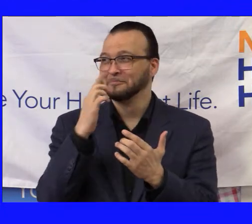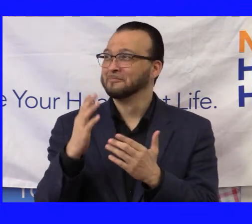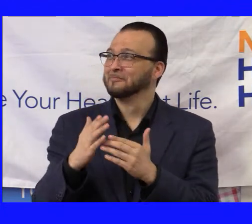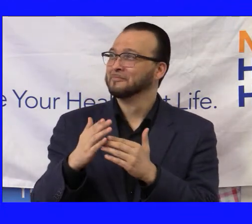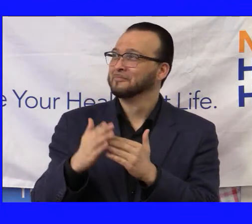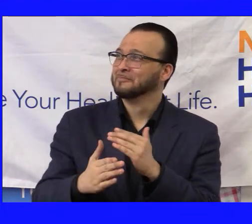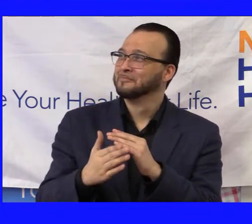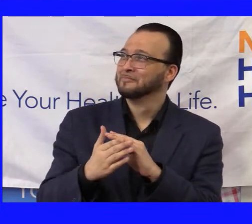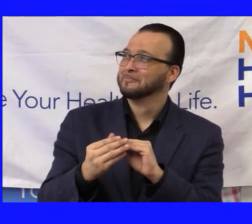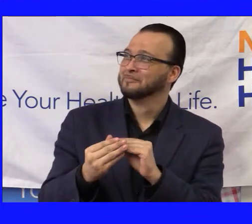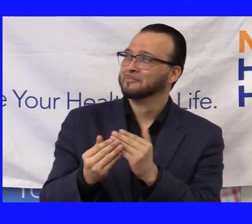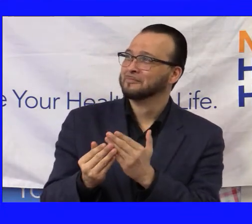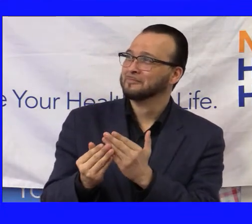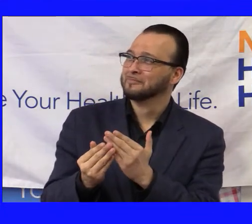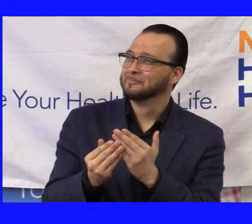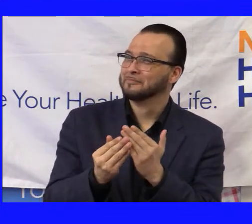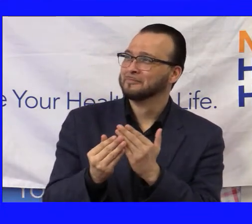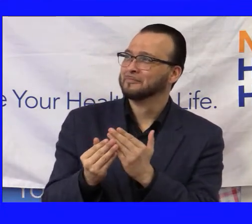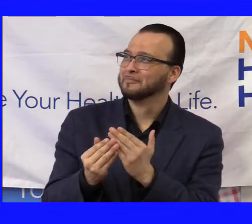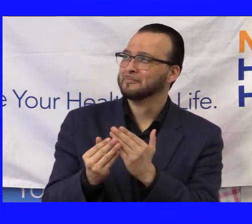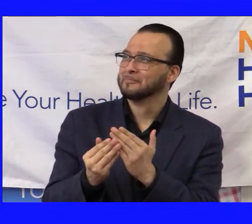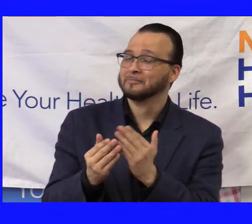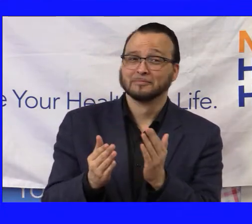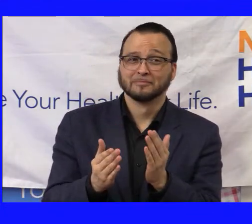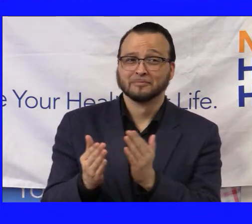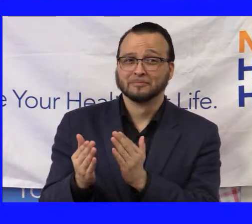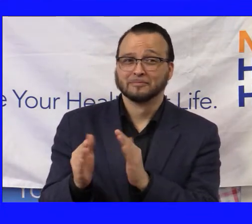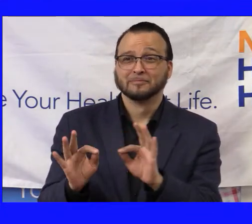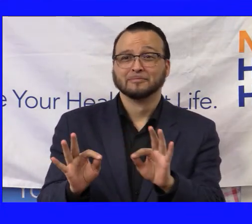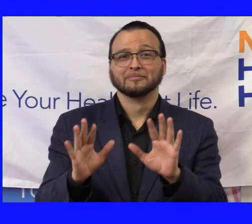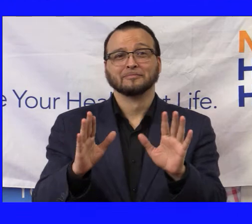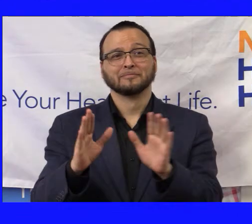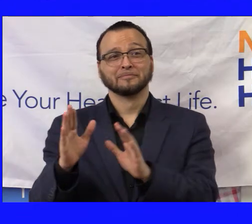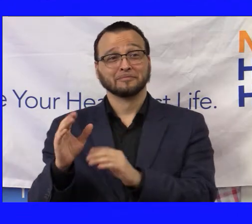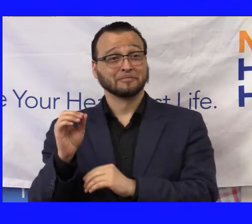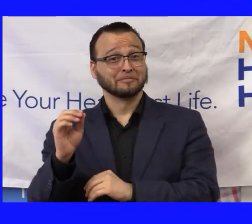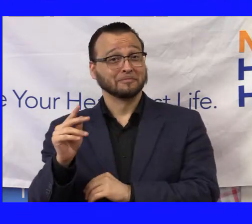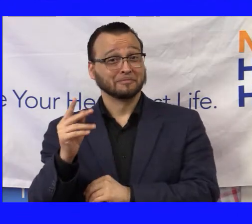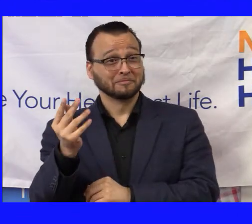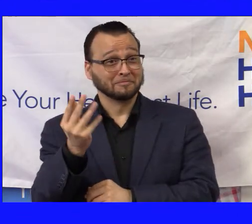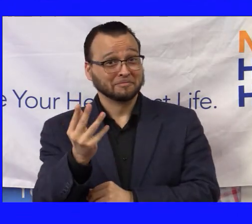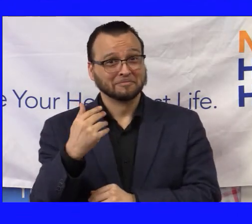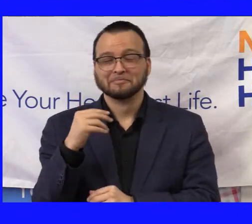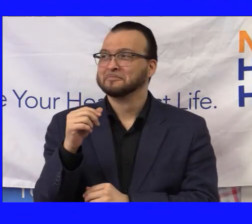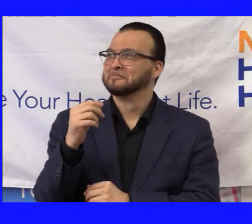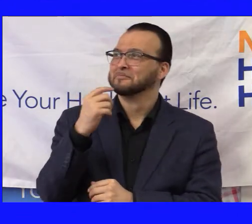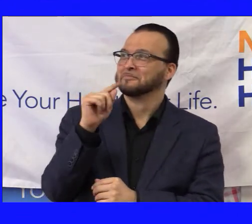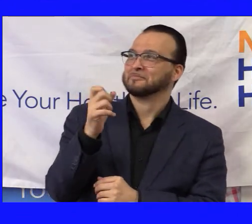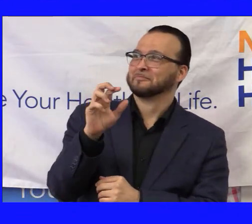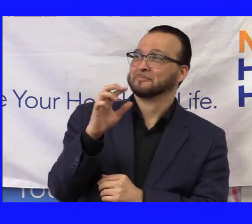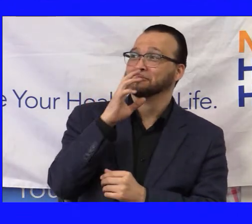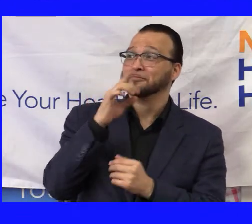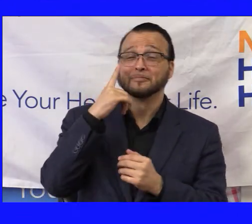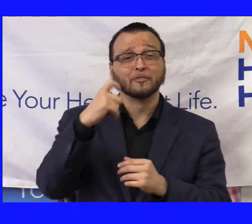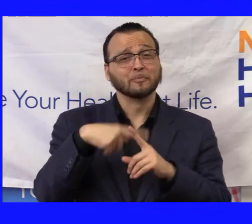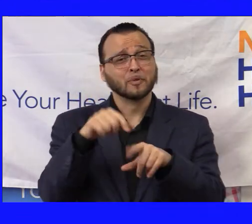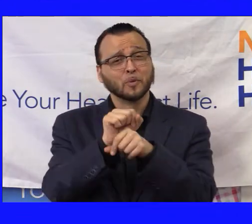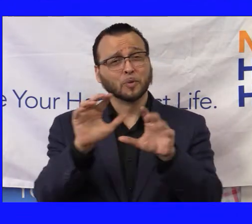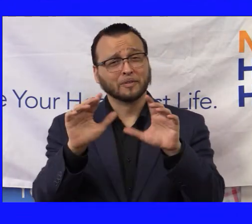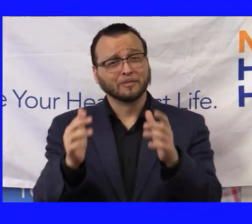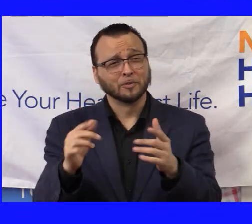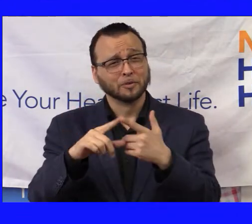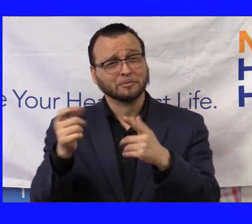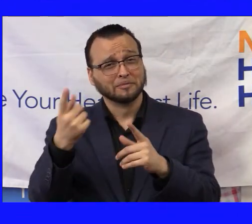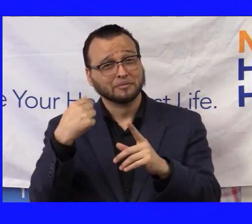All right. So Fanny, let me just say on the workforce diversity analysis and the underrepresentation, we do that against the census